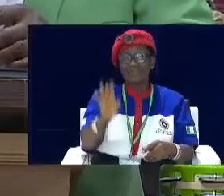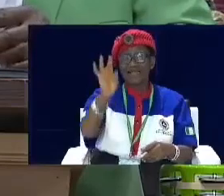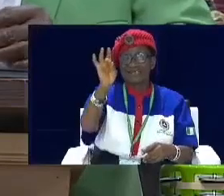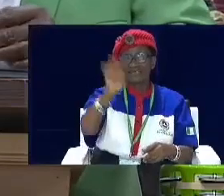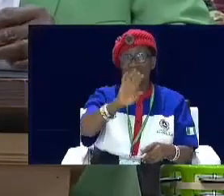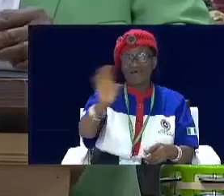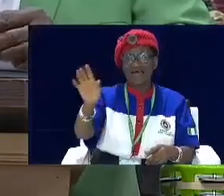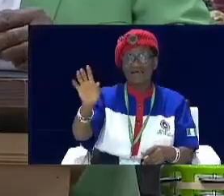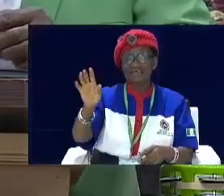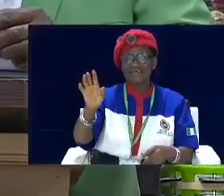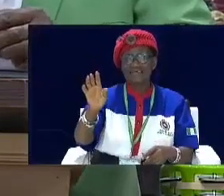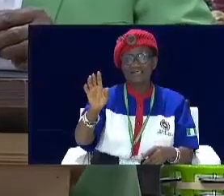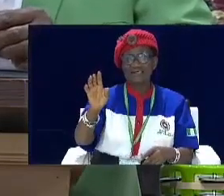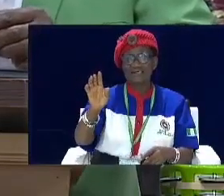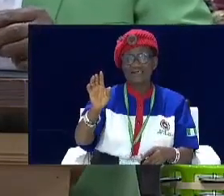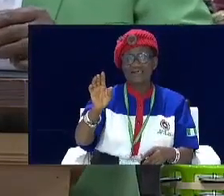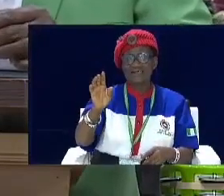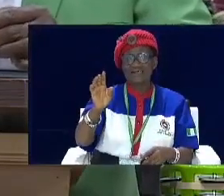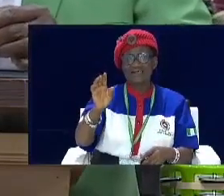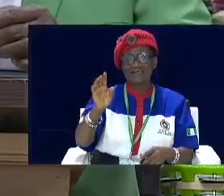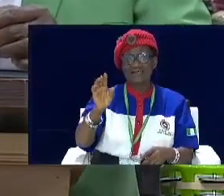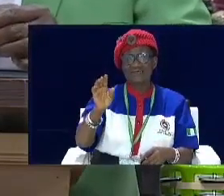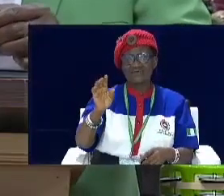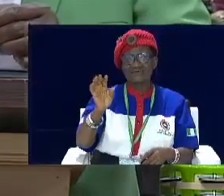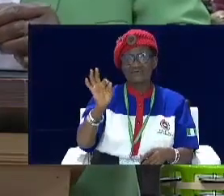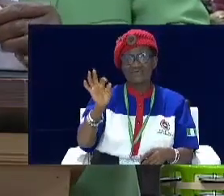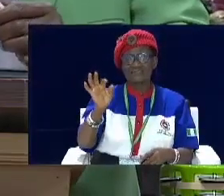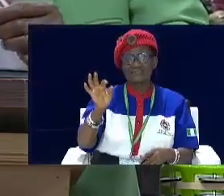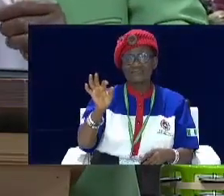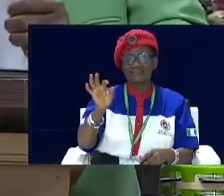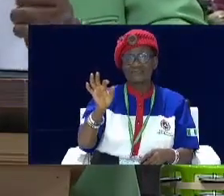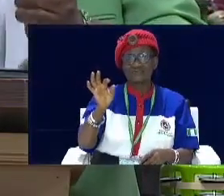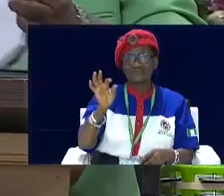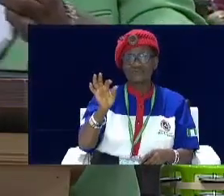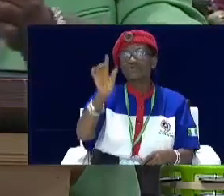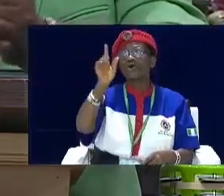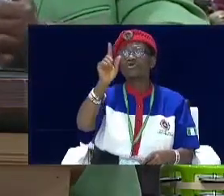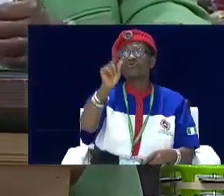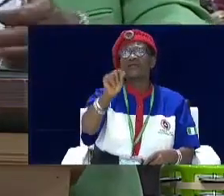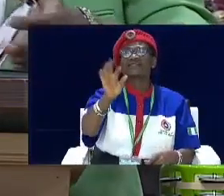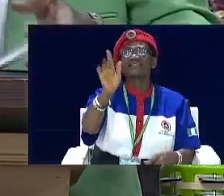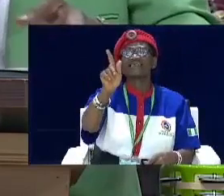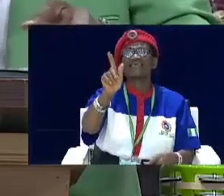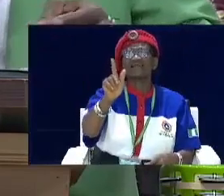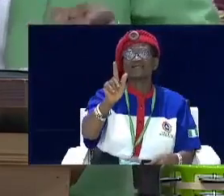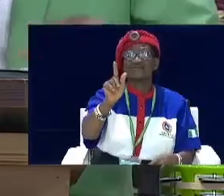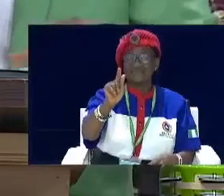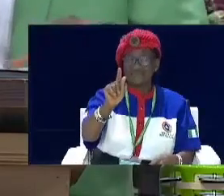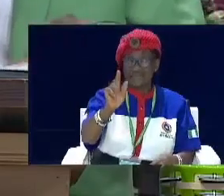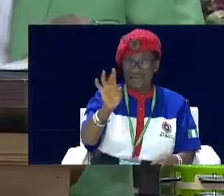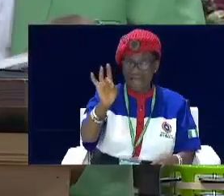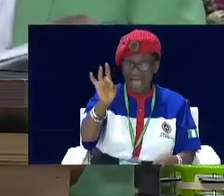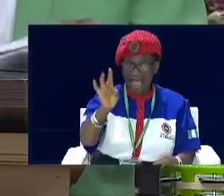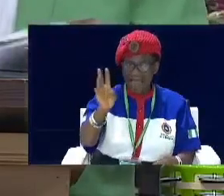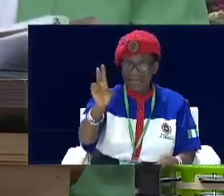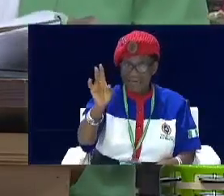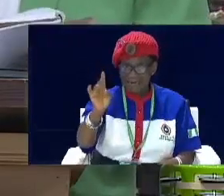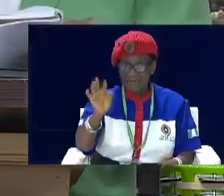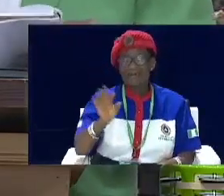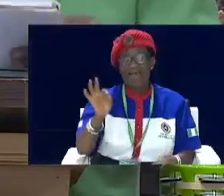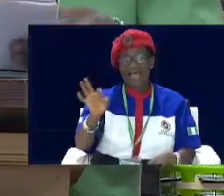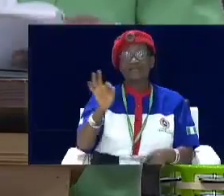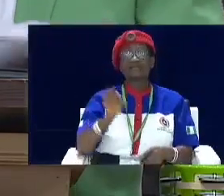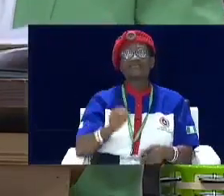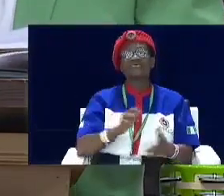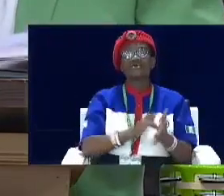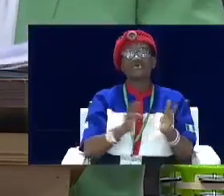iwe Romu orikejo ese kokandiniogbon ti so. Romans 8:29. Iwe Romu orikejo ese kokandiniogbon. Jesus Christ